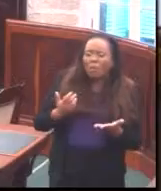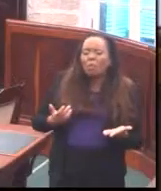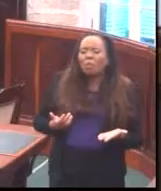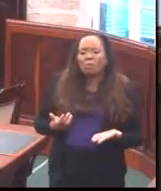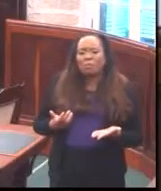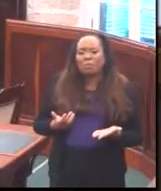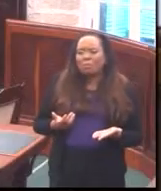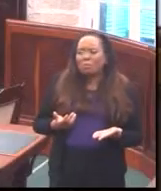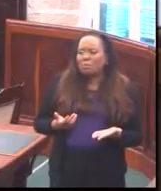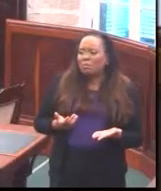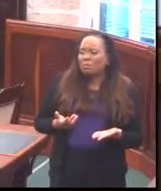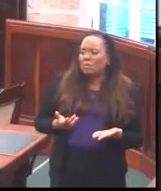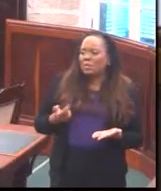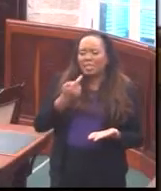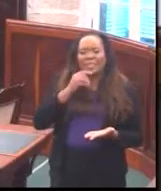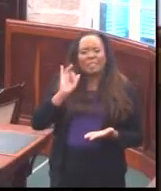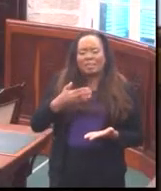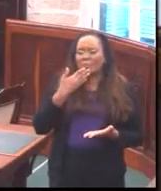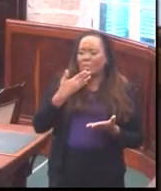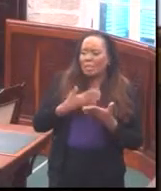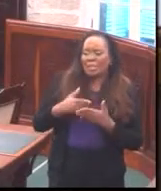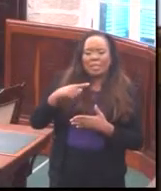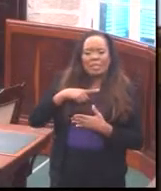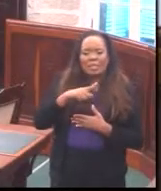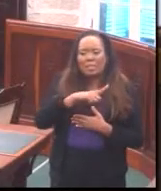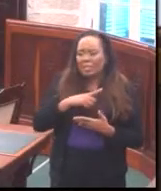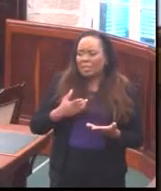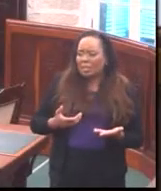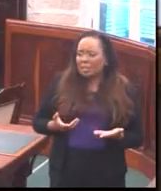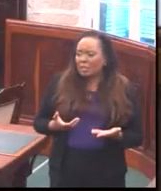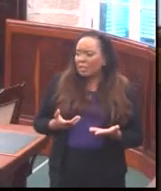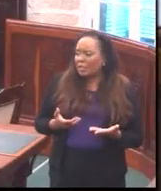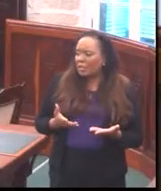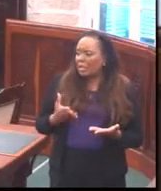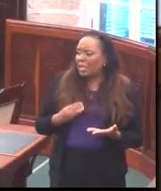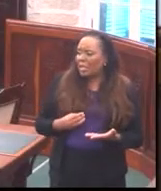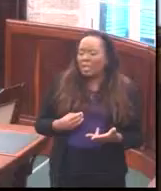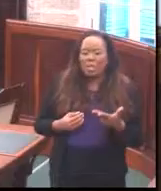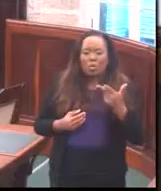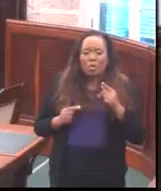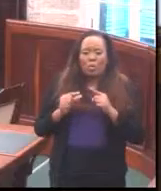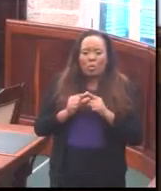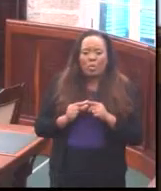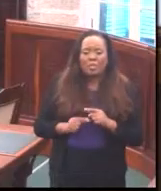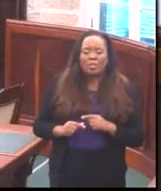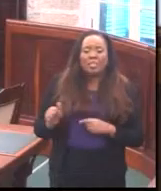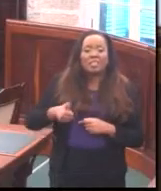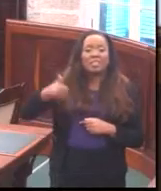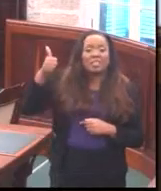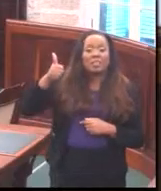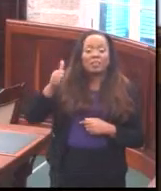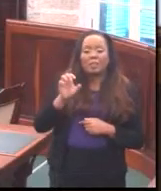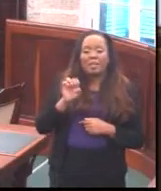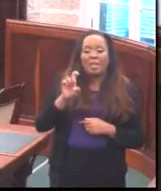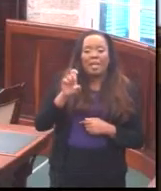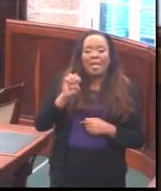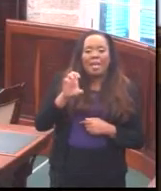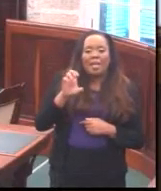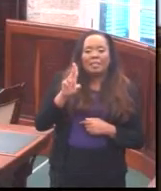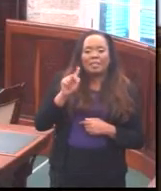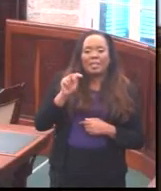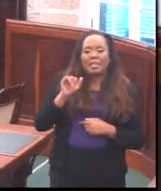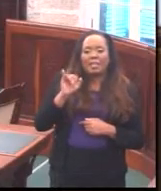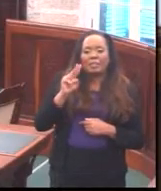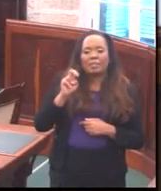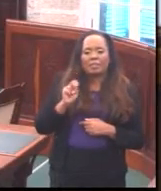as being good legislation, and the big three words, chief executive officer, slipped in, and I know what that